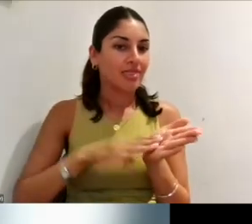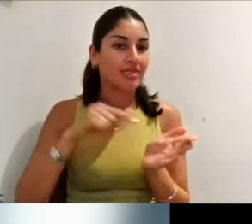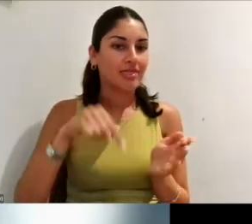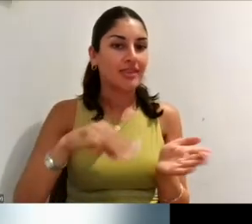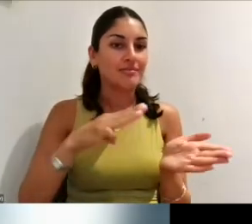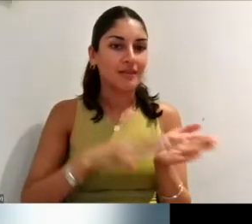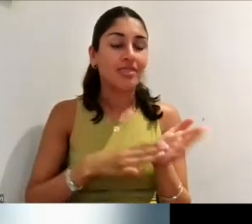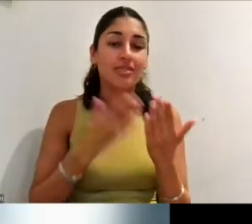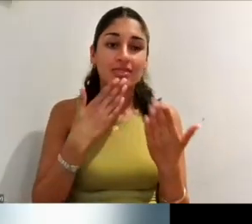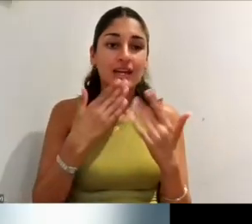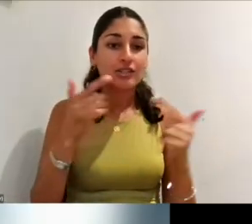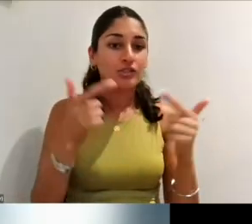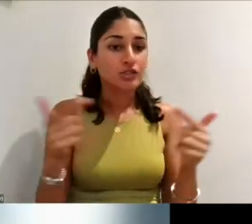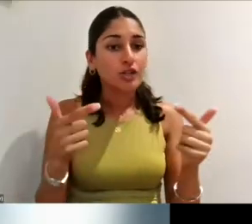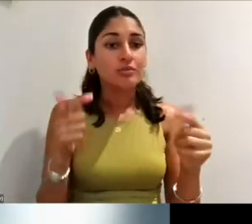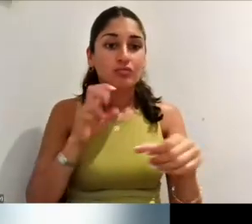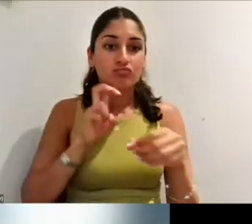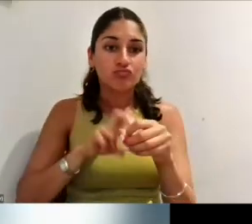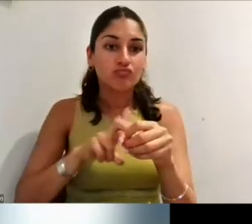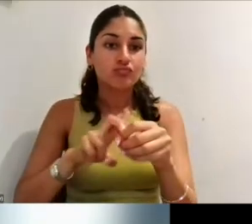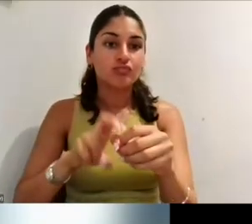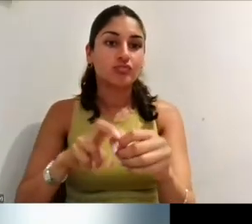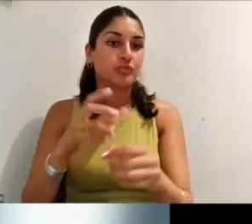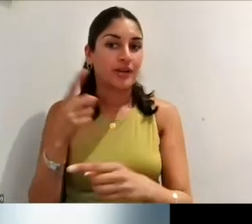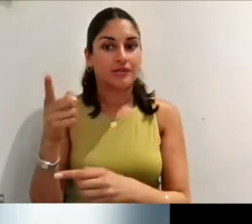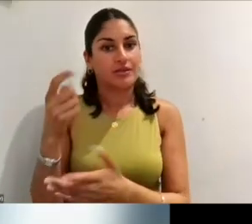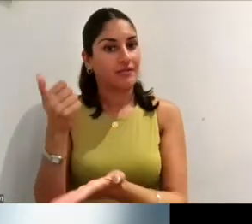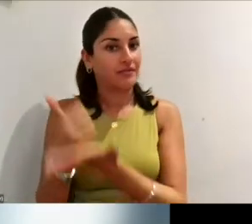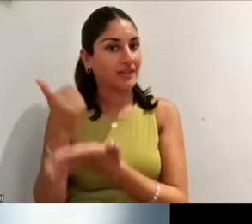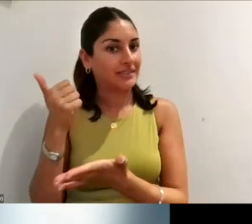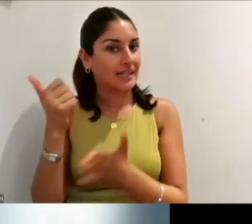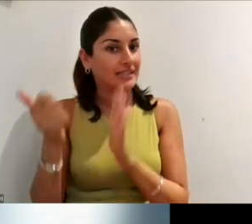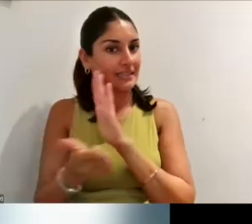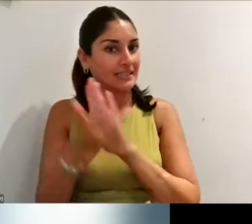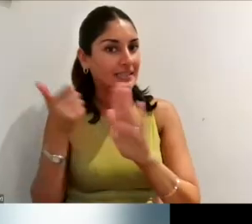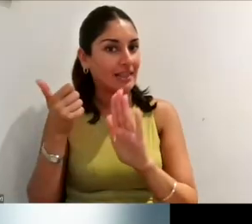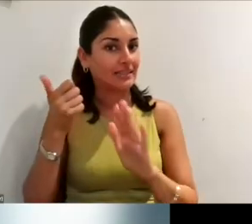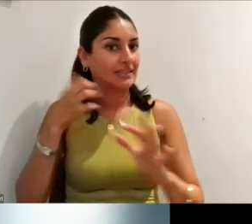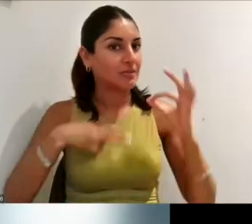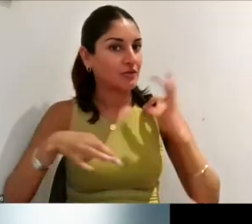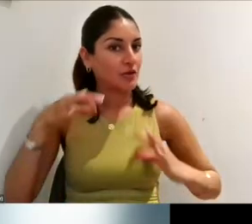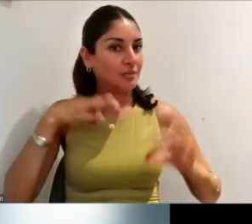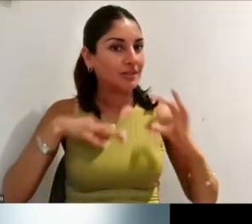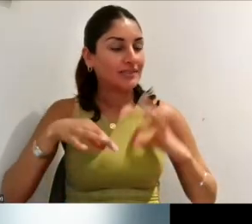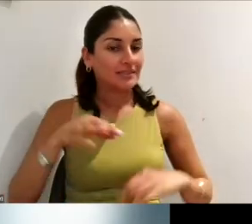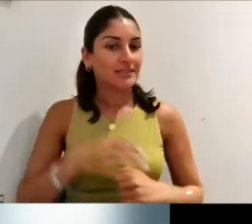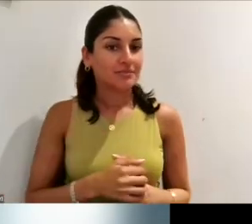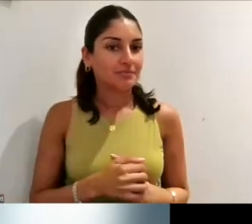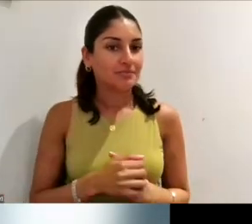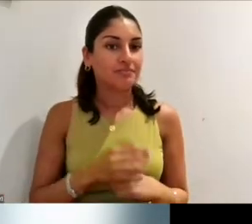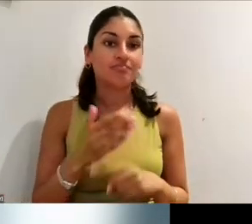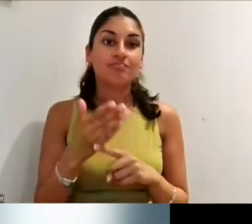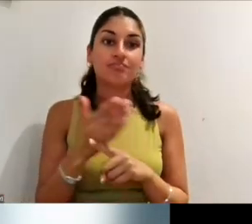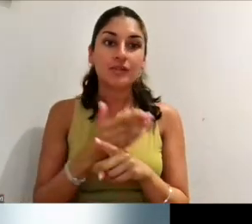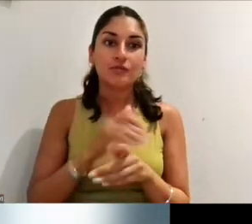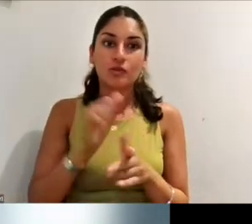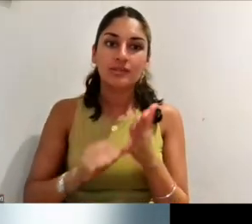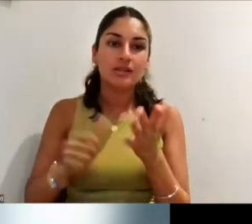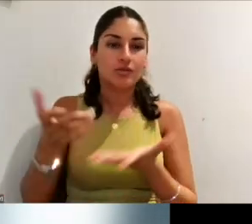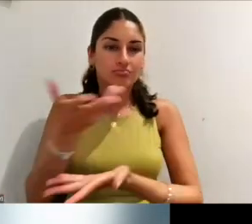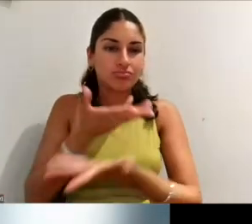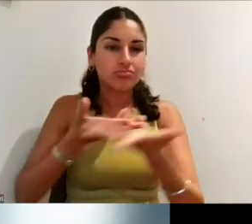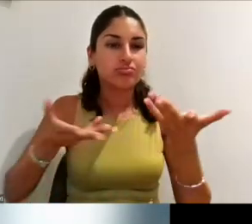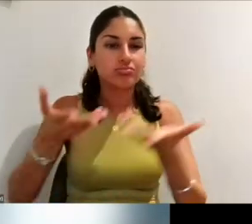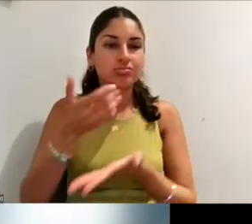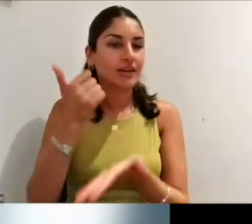everyone for being here today. We've got some incredible talent here to show you. I've been having a little chat with all these incredible women and